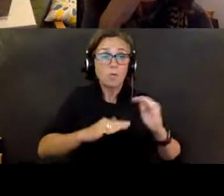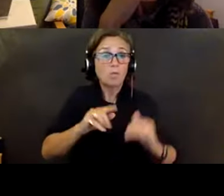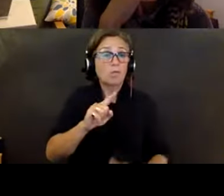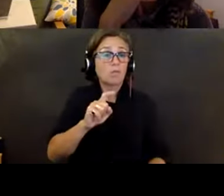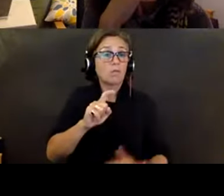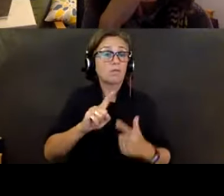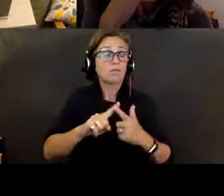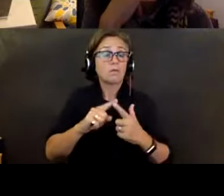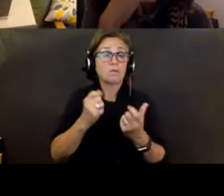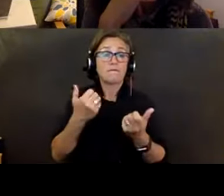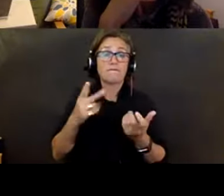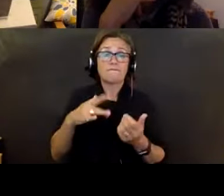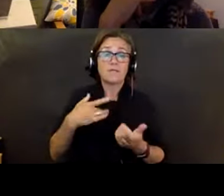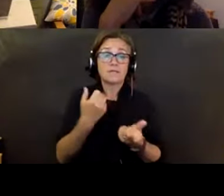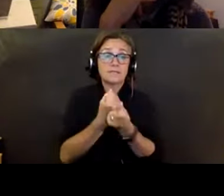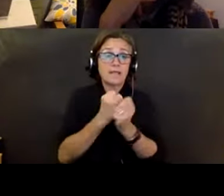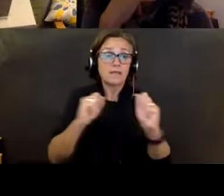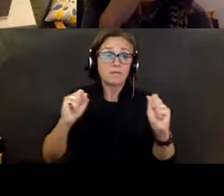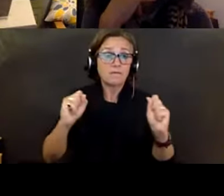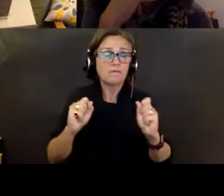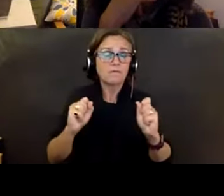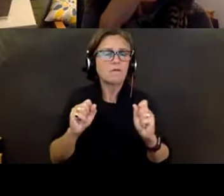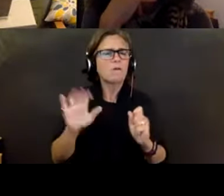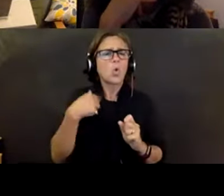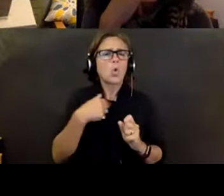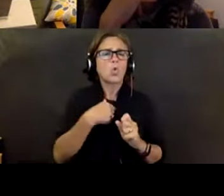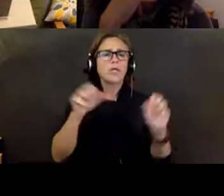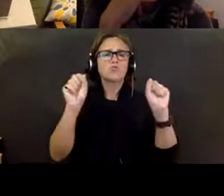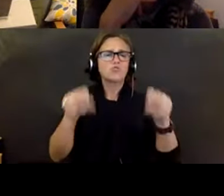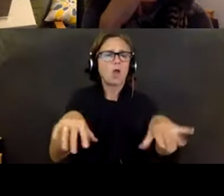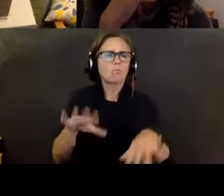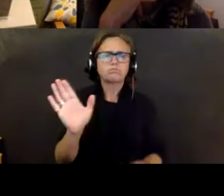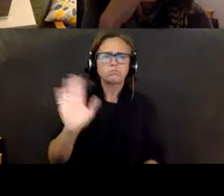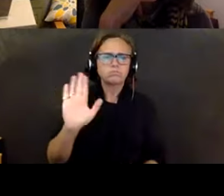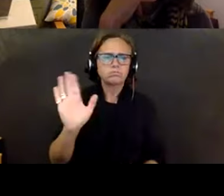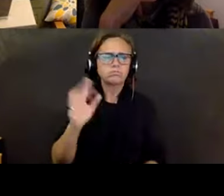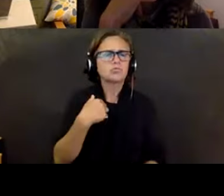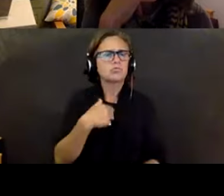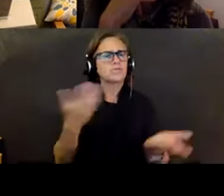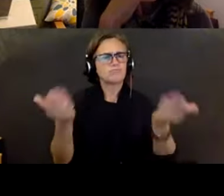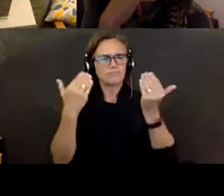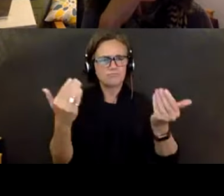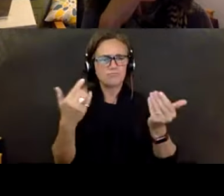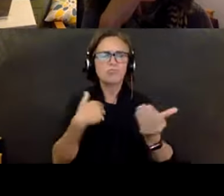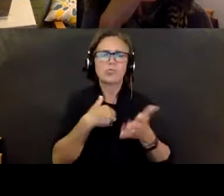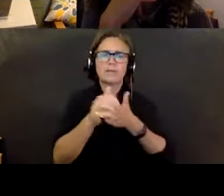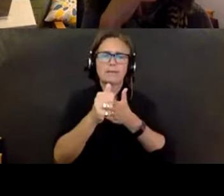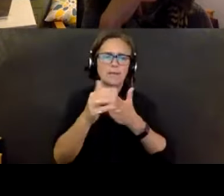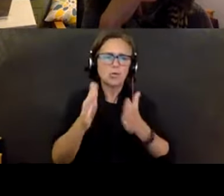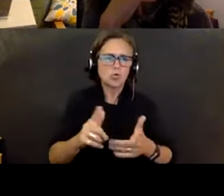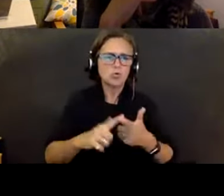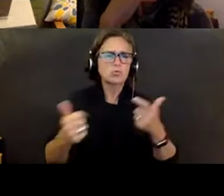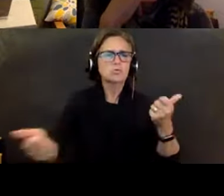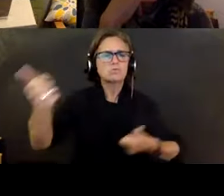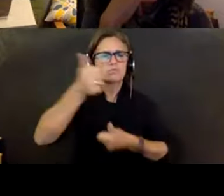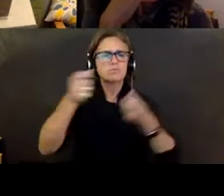have those conversations. But I think that doesn't mean that we don't do the work, right? As our institutions, as administrators, we still have to do the work because it's